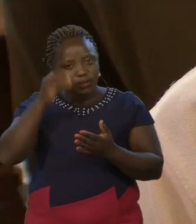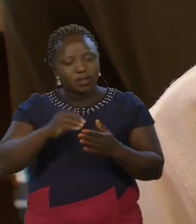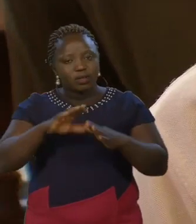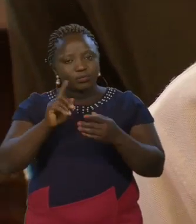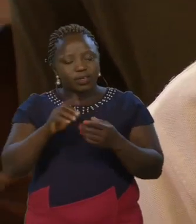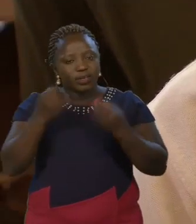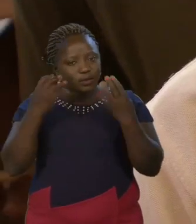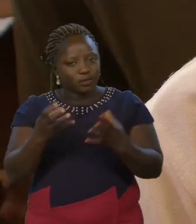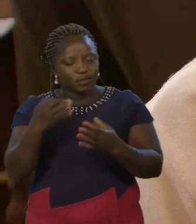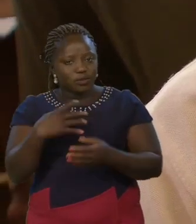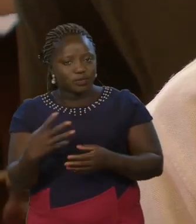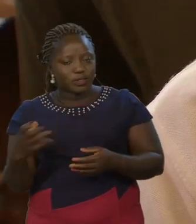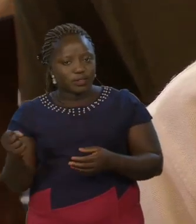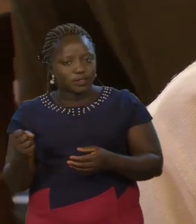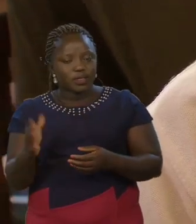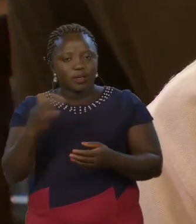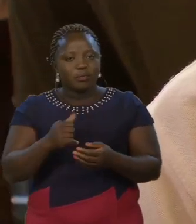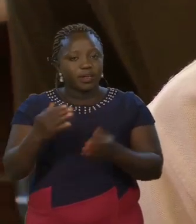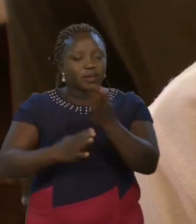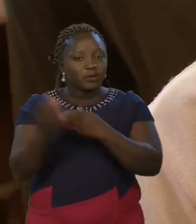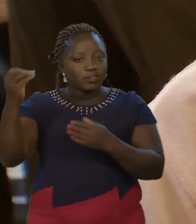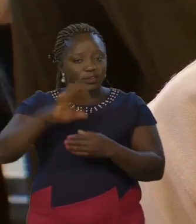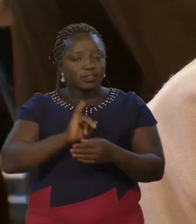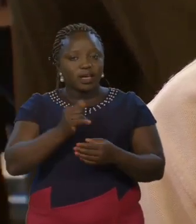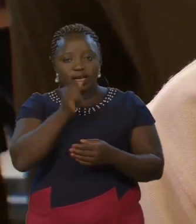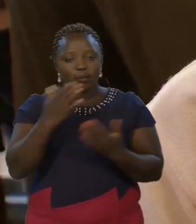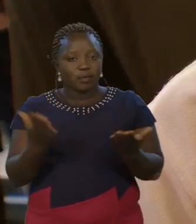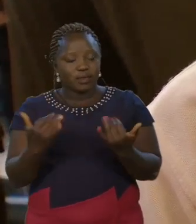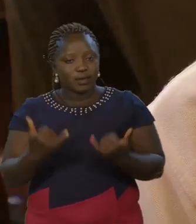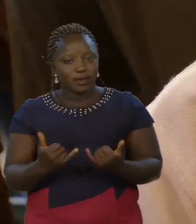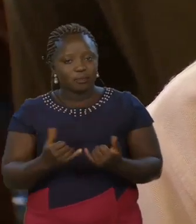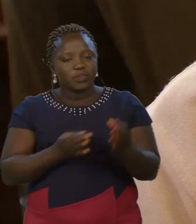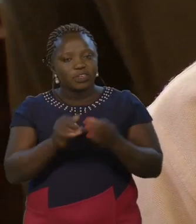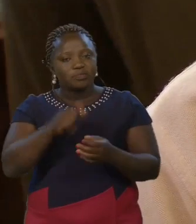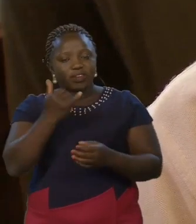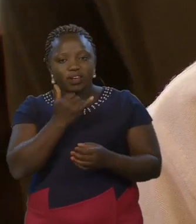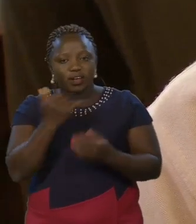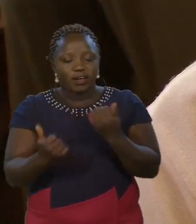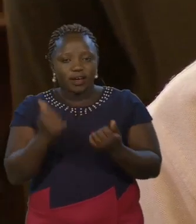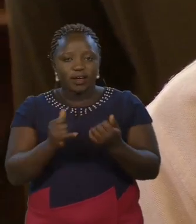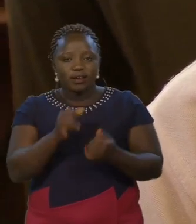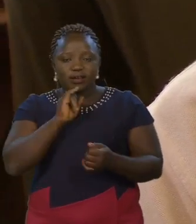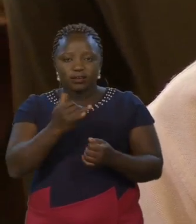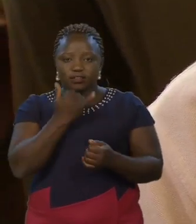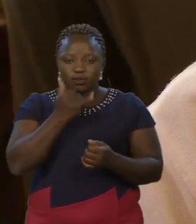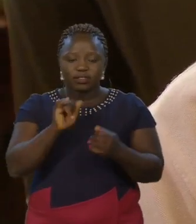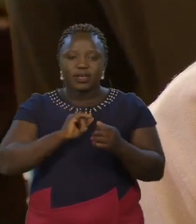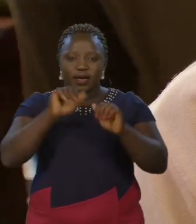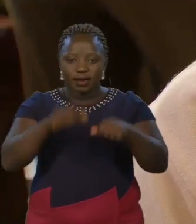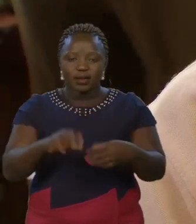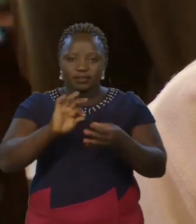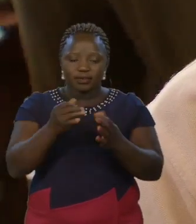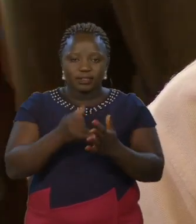I have learned a lot of things. By God's grace, I am here now. If a car is faulty, I can now be able to fix